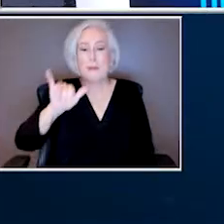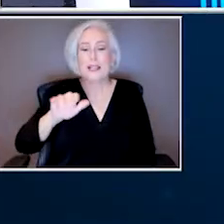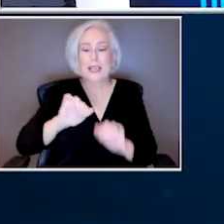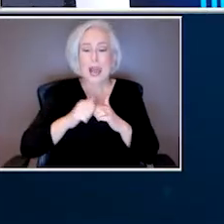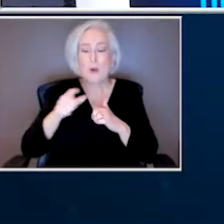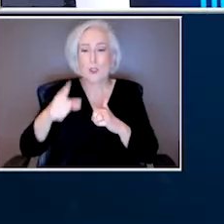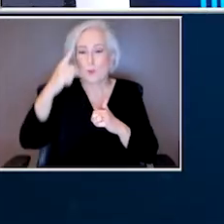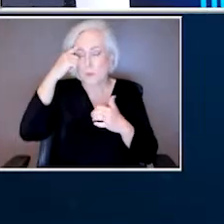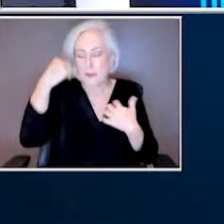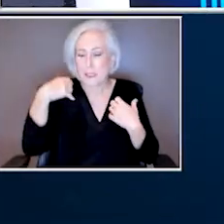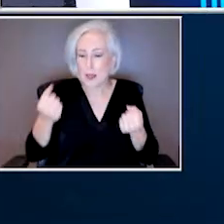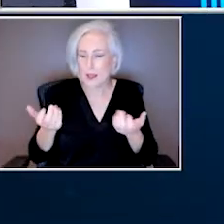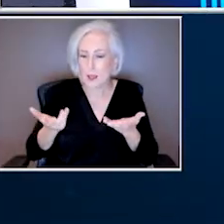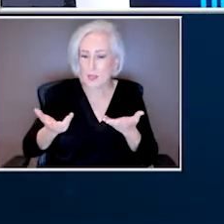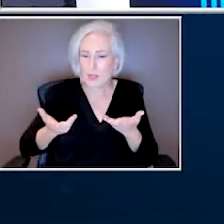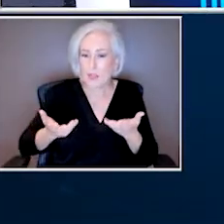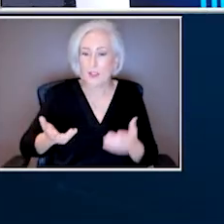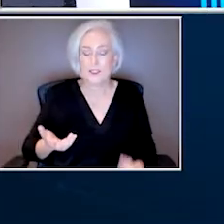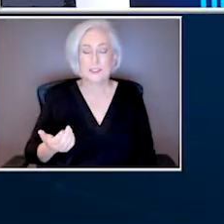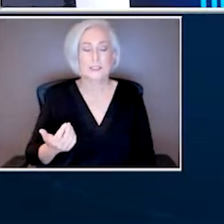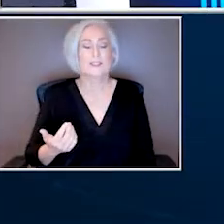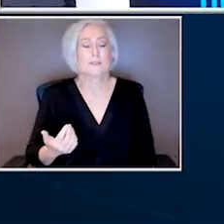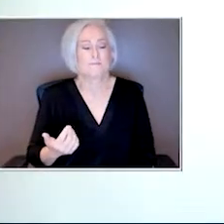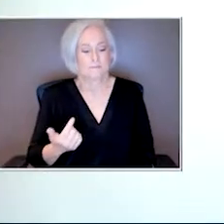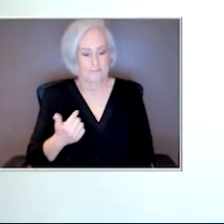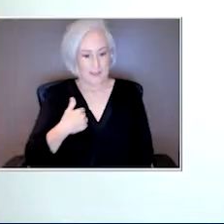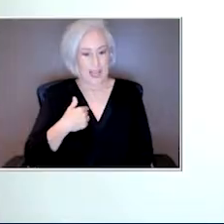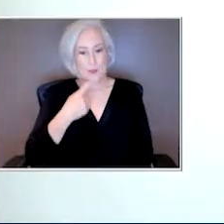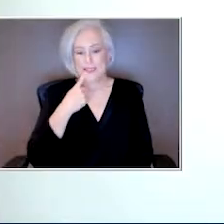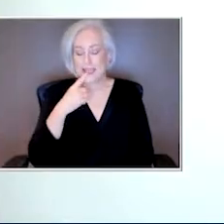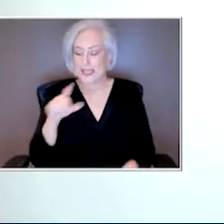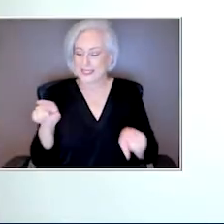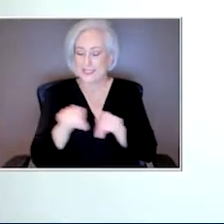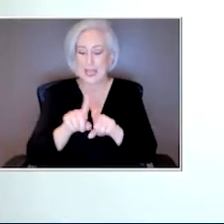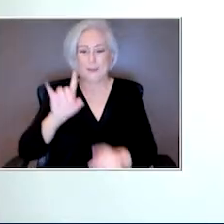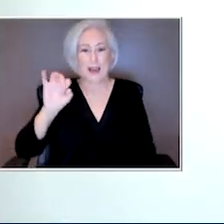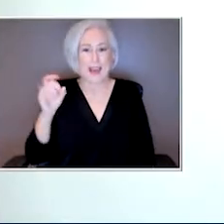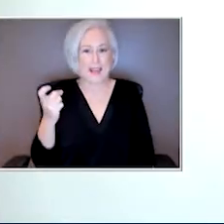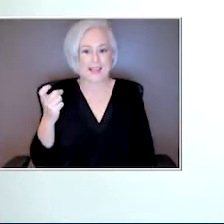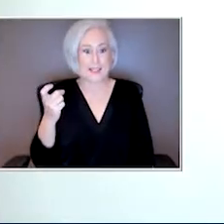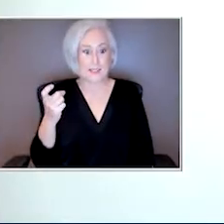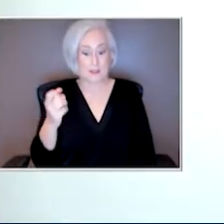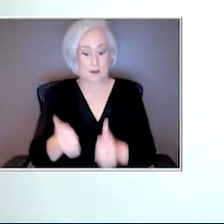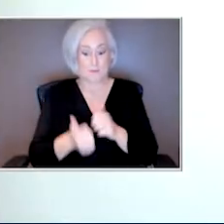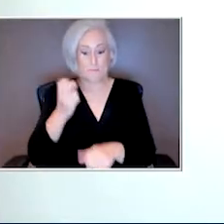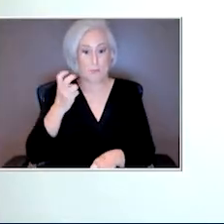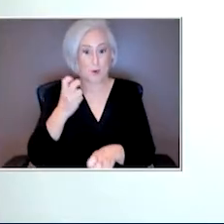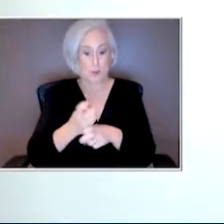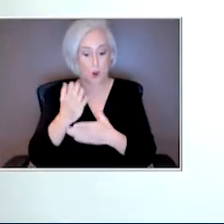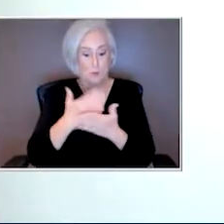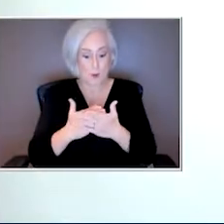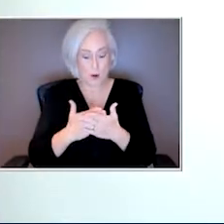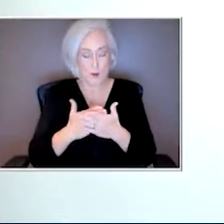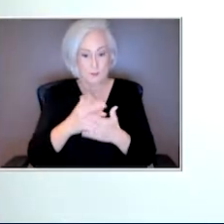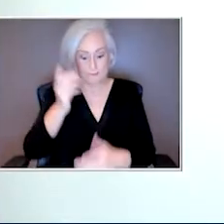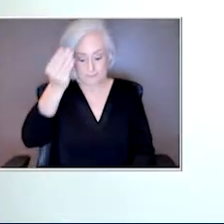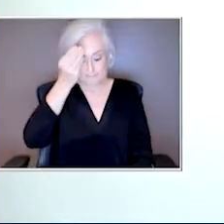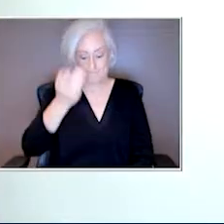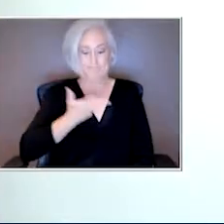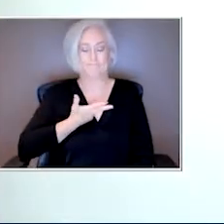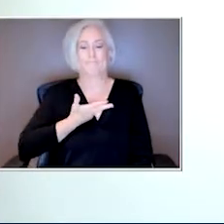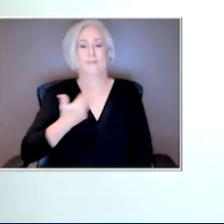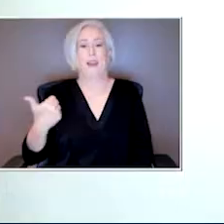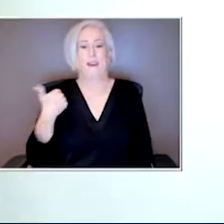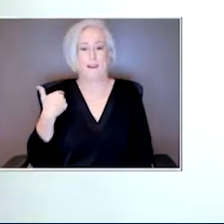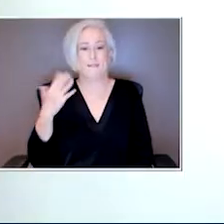health-wise? So I would share the same sentiments as Alex. I think the hardest part is initially getting the diagnosis and having all the unknowns.